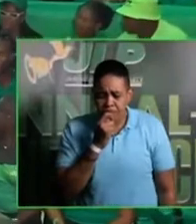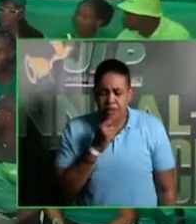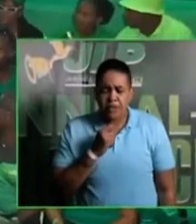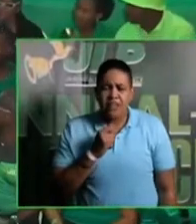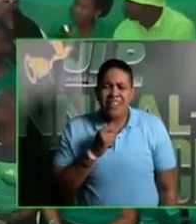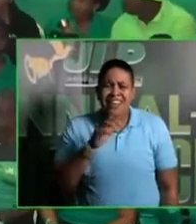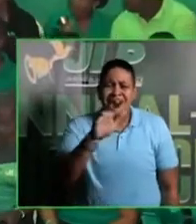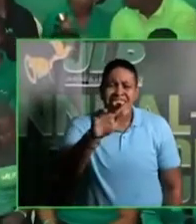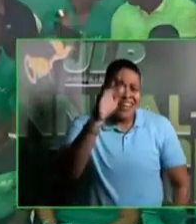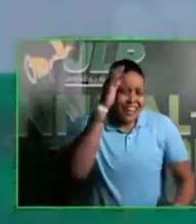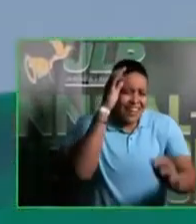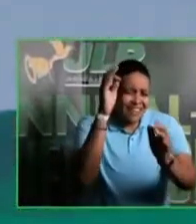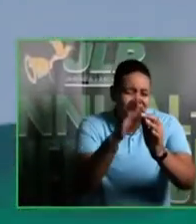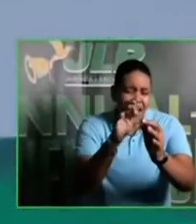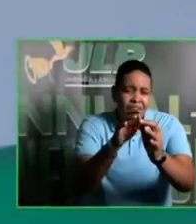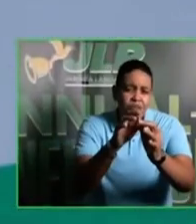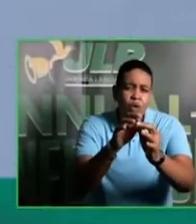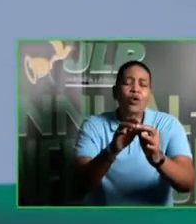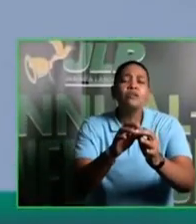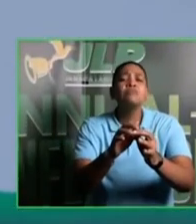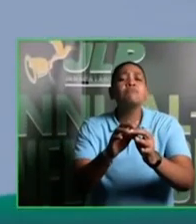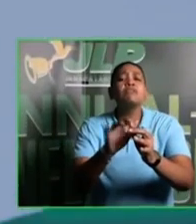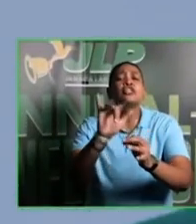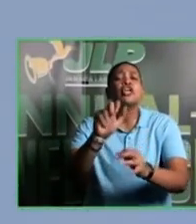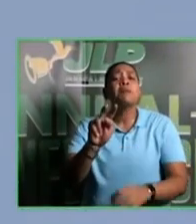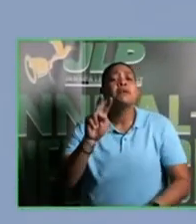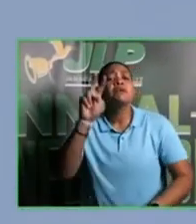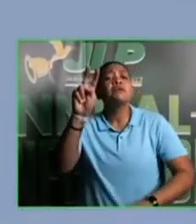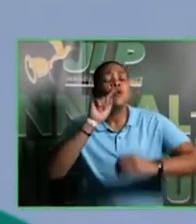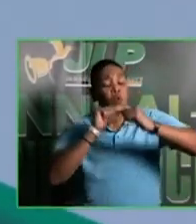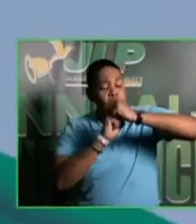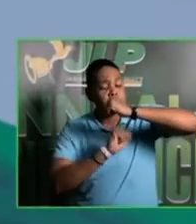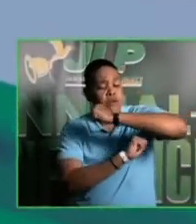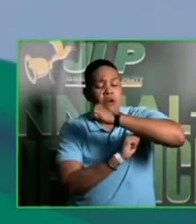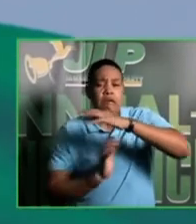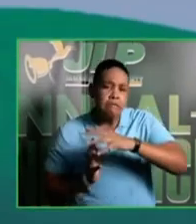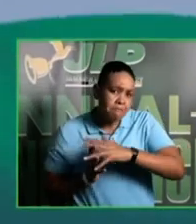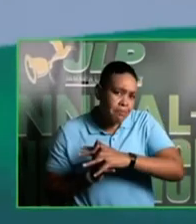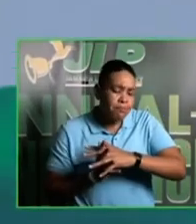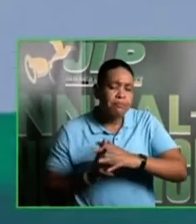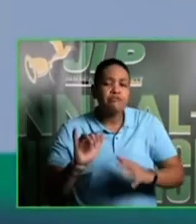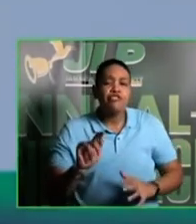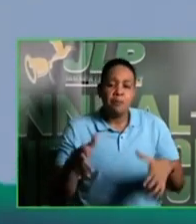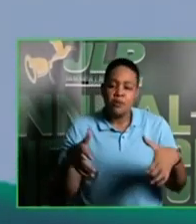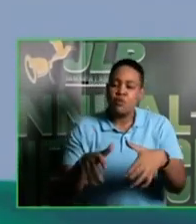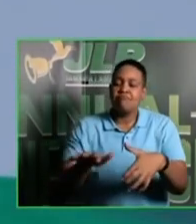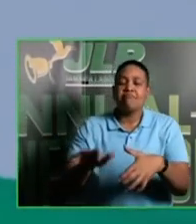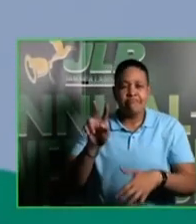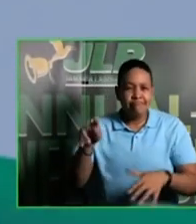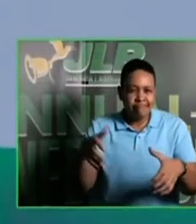the faithful Labourites that form the bedrock of the Jamaica Labour Party,